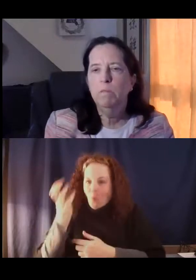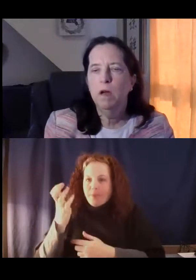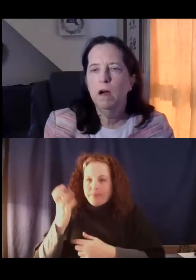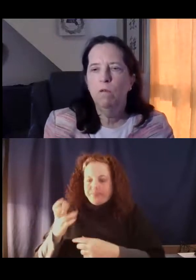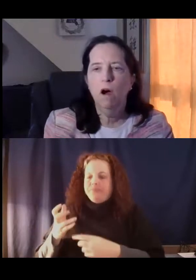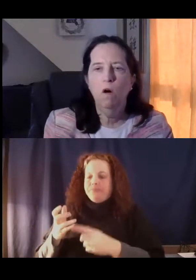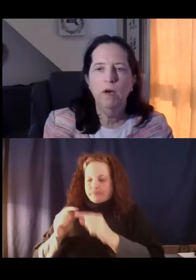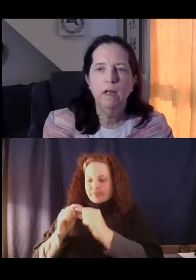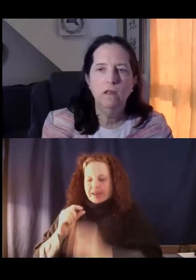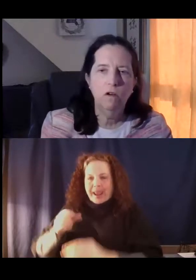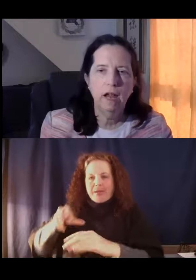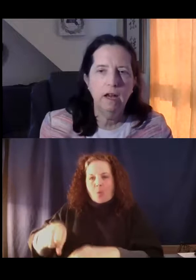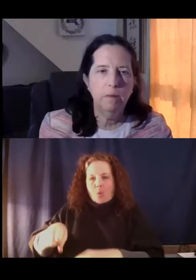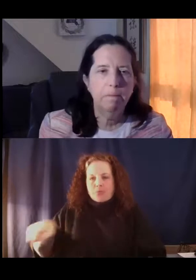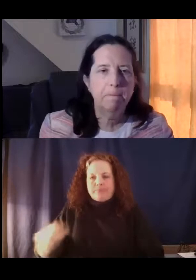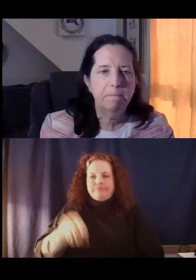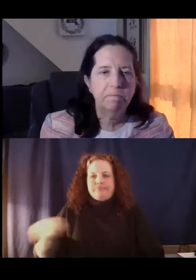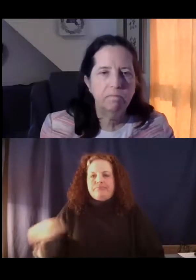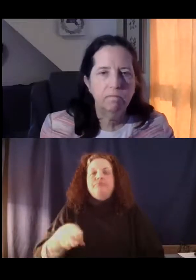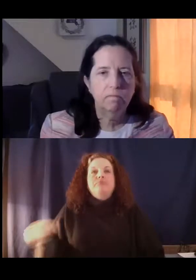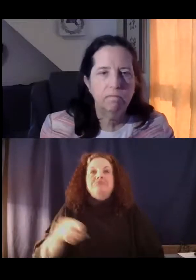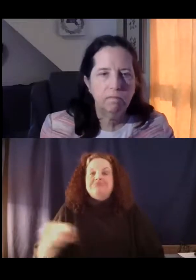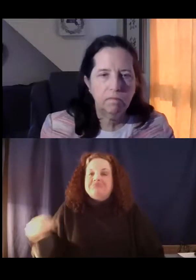keep while holding your cane.